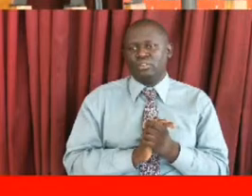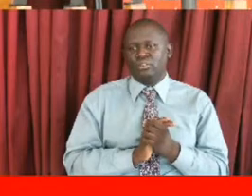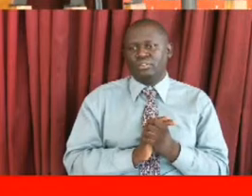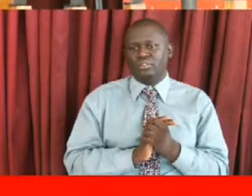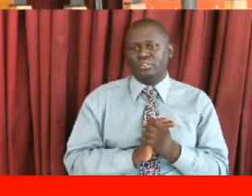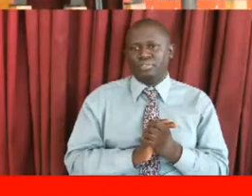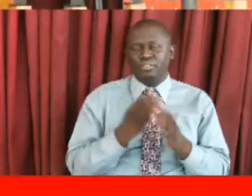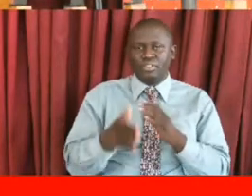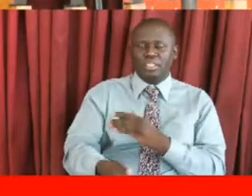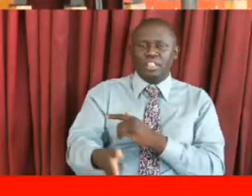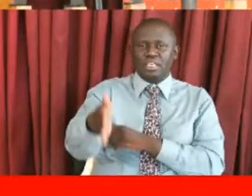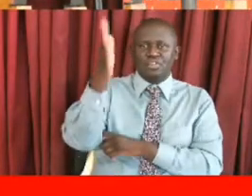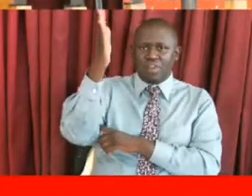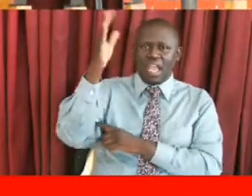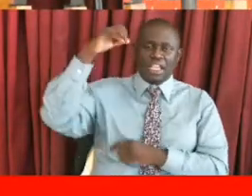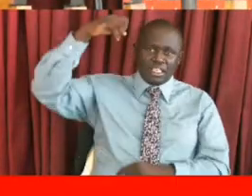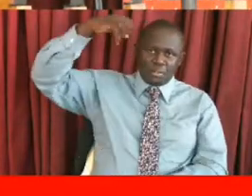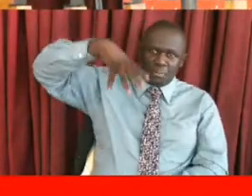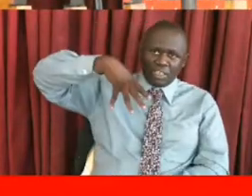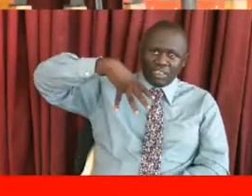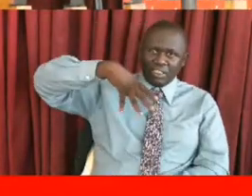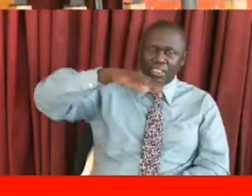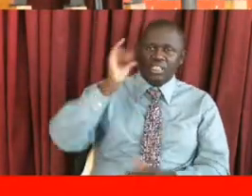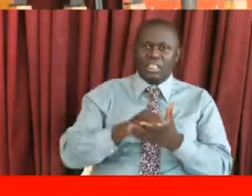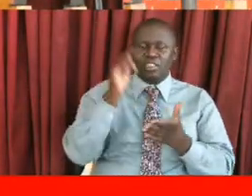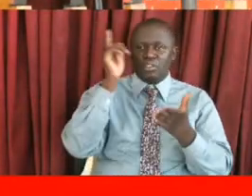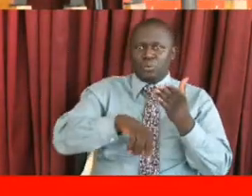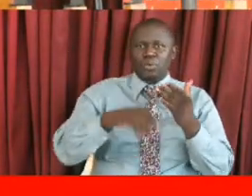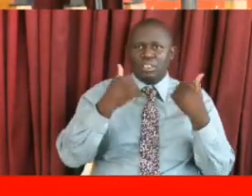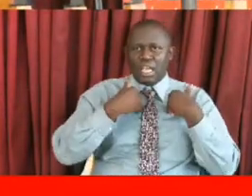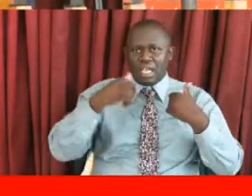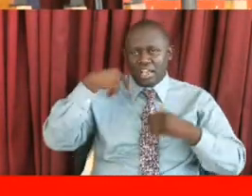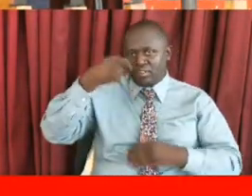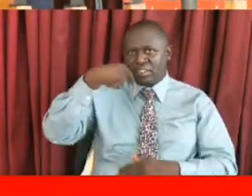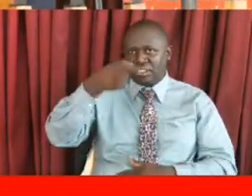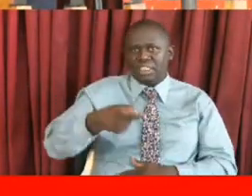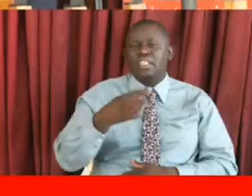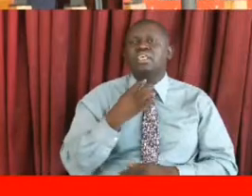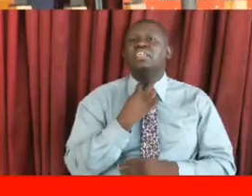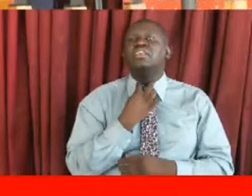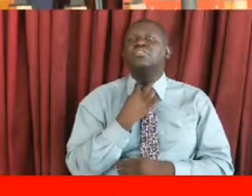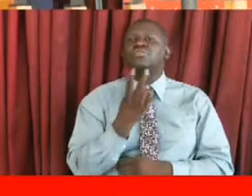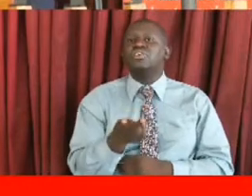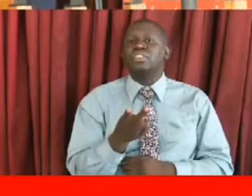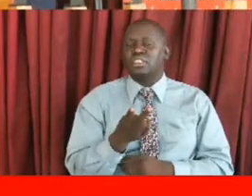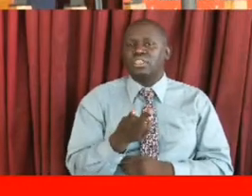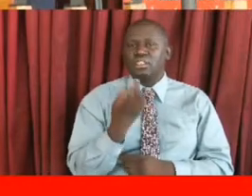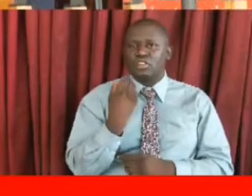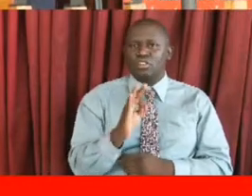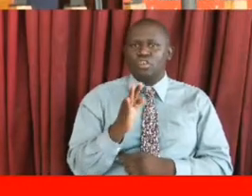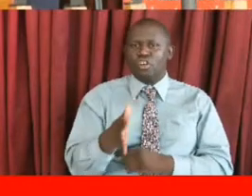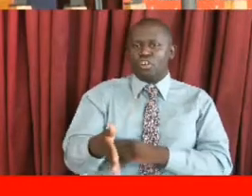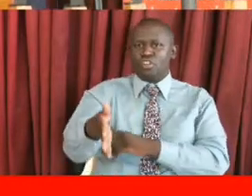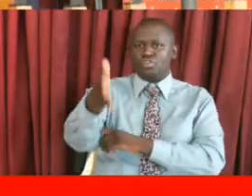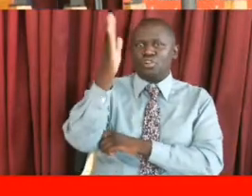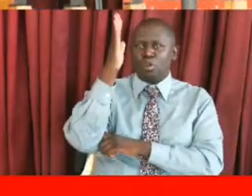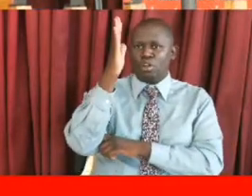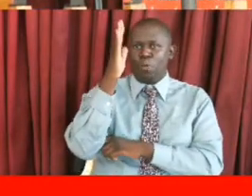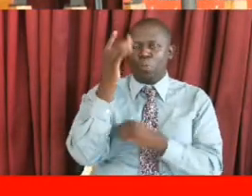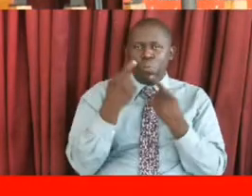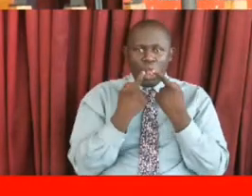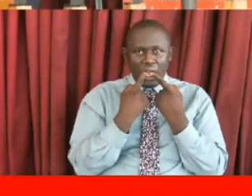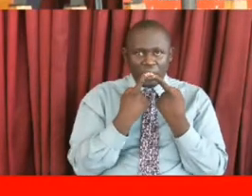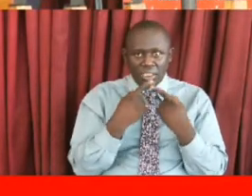divine presence that is what I am saying the voice of God